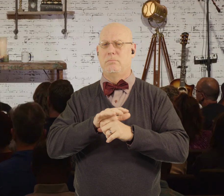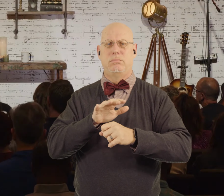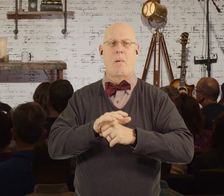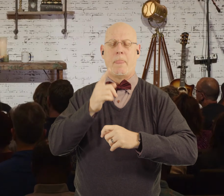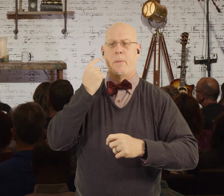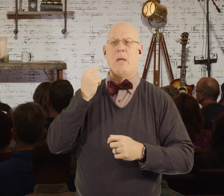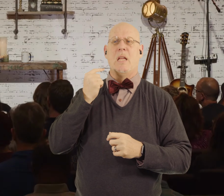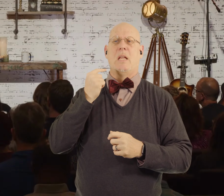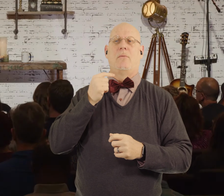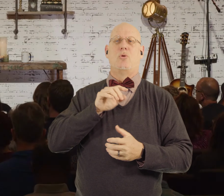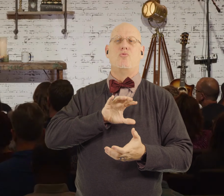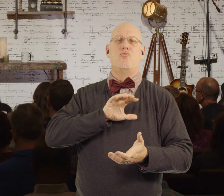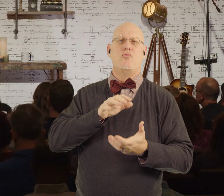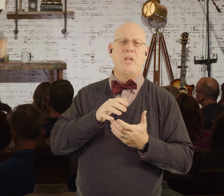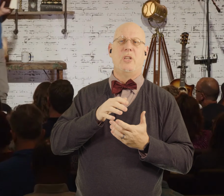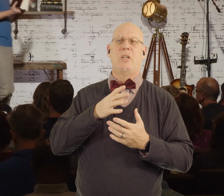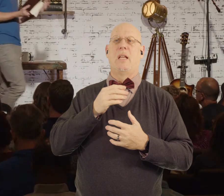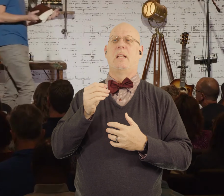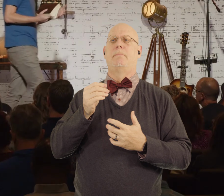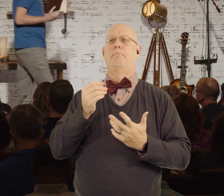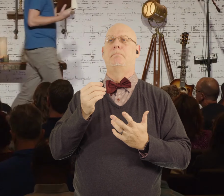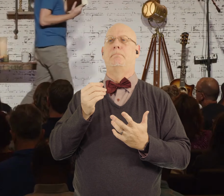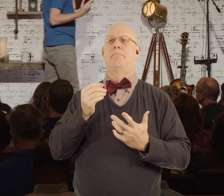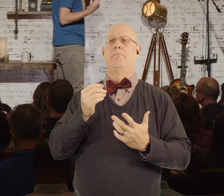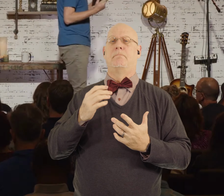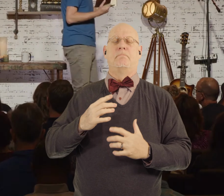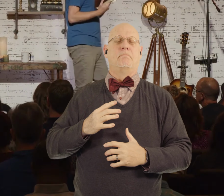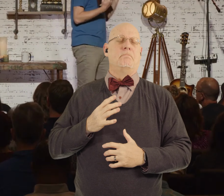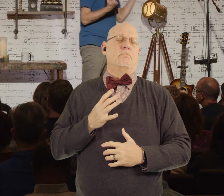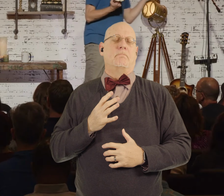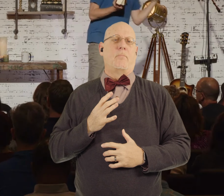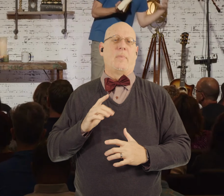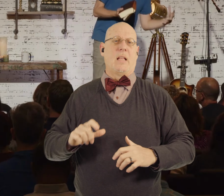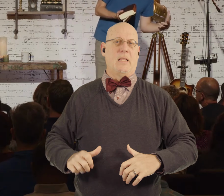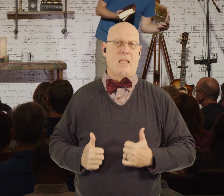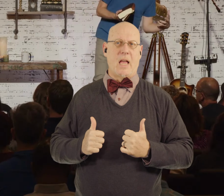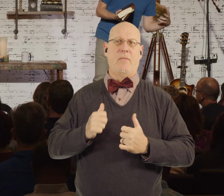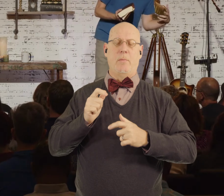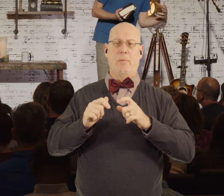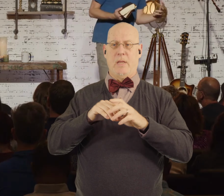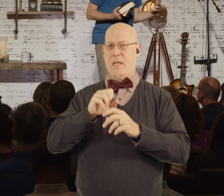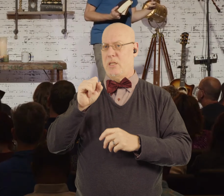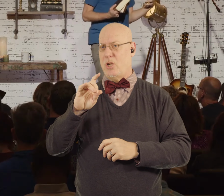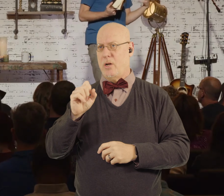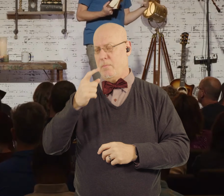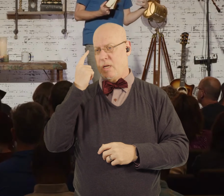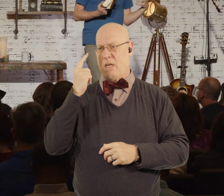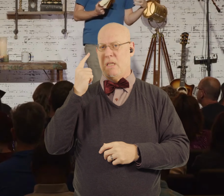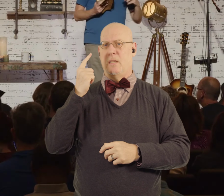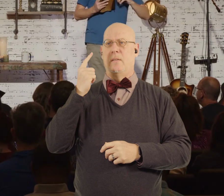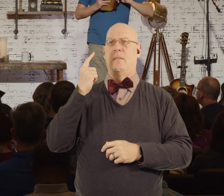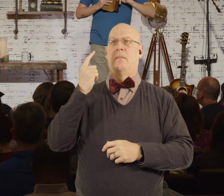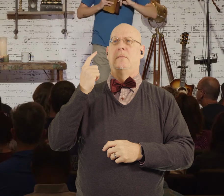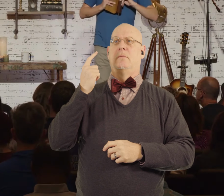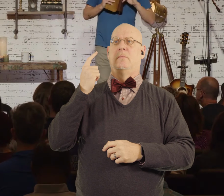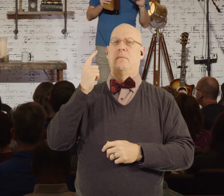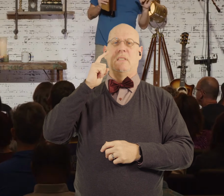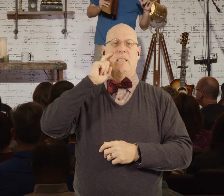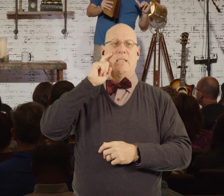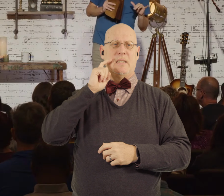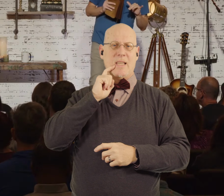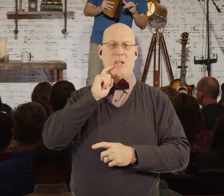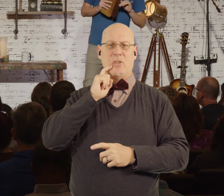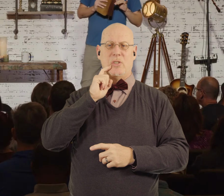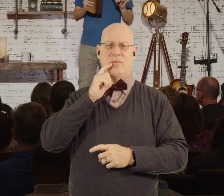and sexuality were rampant, because of the opulence and therefore the opulent lifestyle of the inhabitants of Sardis, and because of the